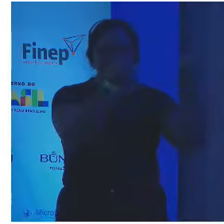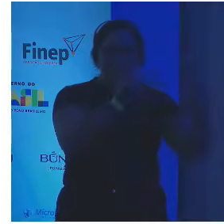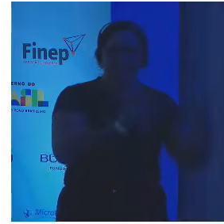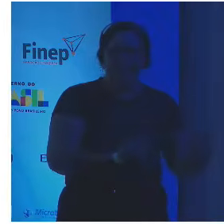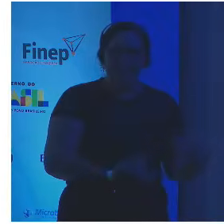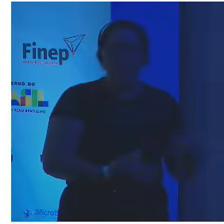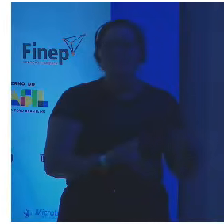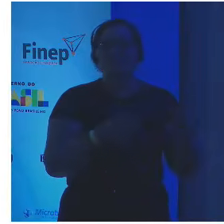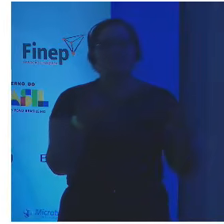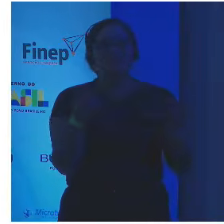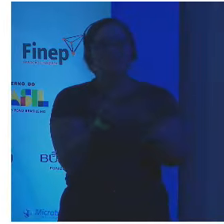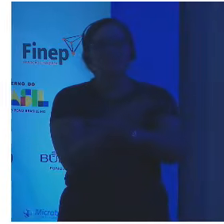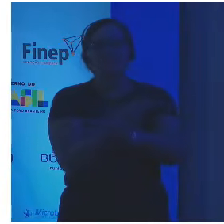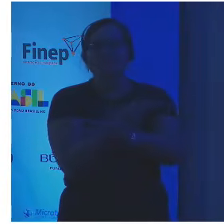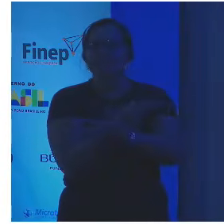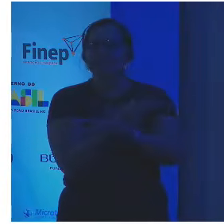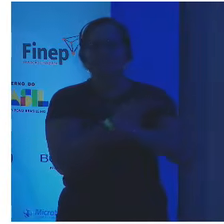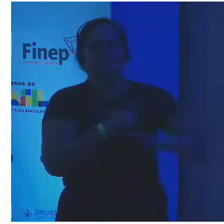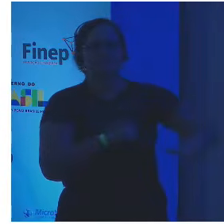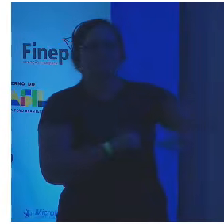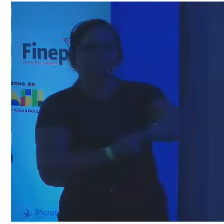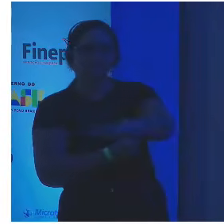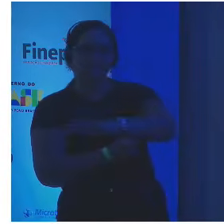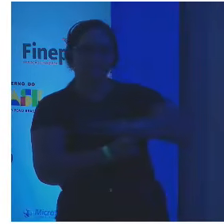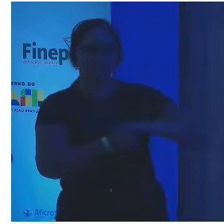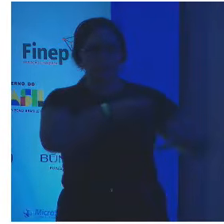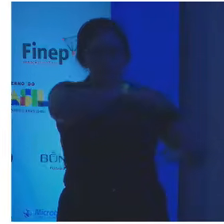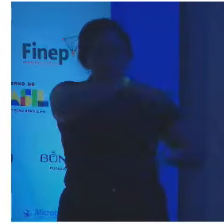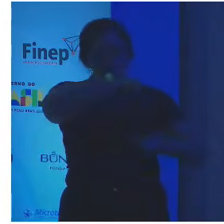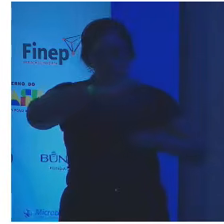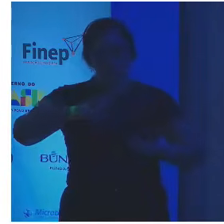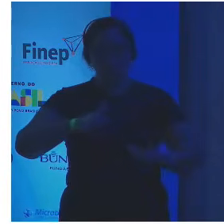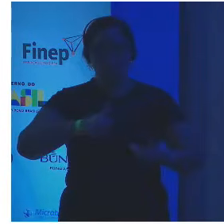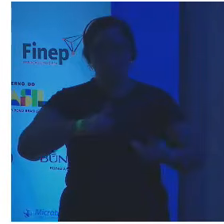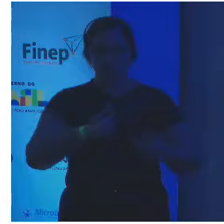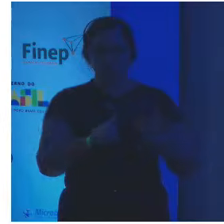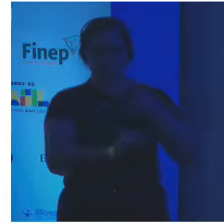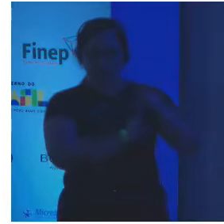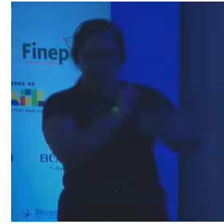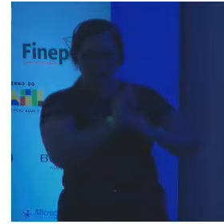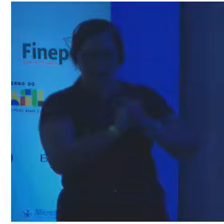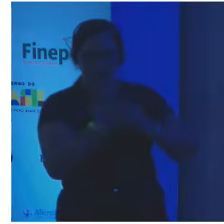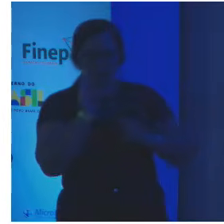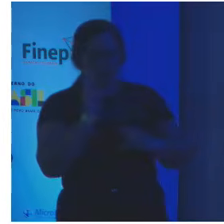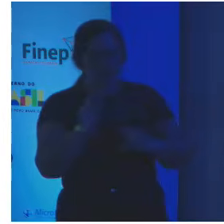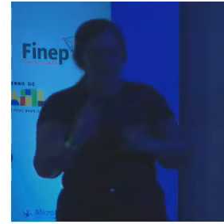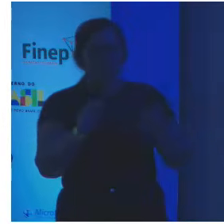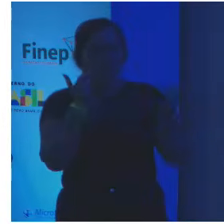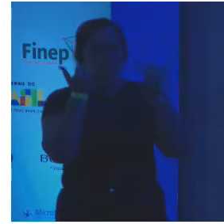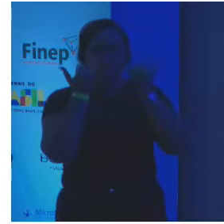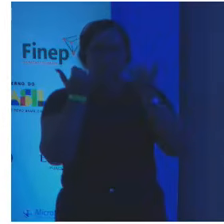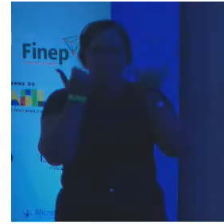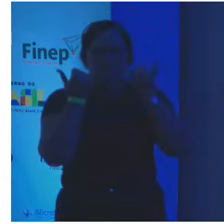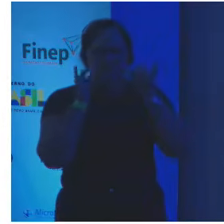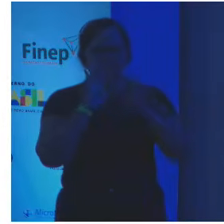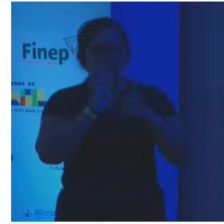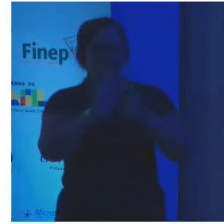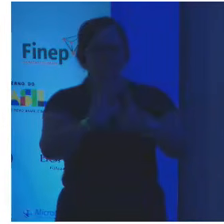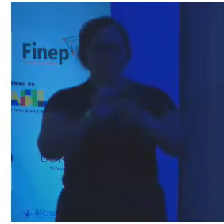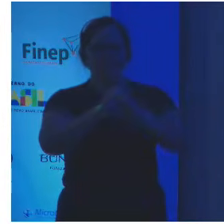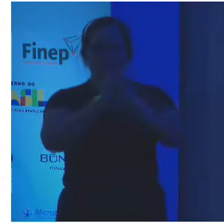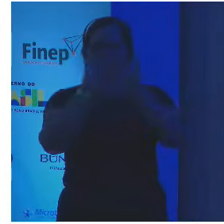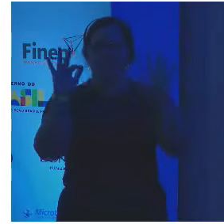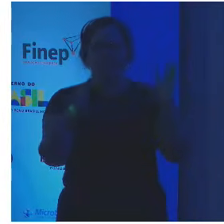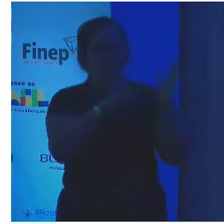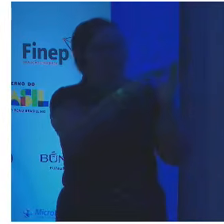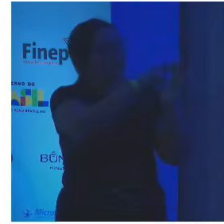to prepare this and then release, is a bestseller. And they like the things because the information is very well presented. They understand now